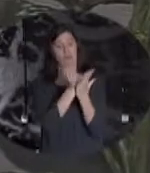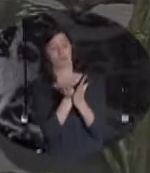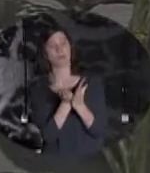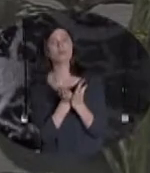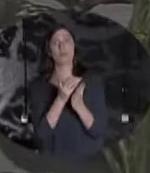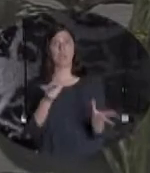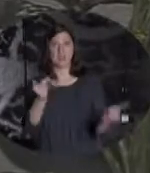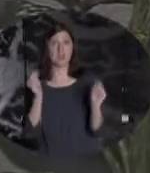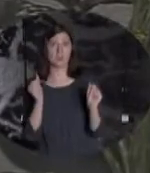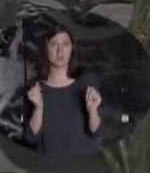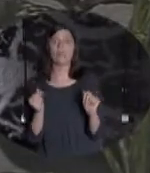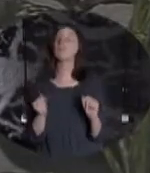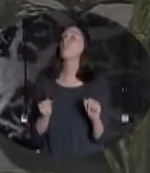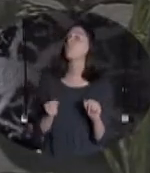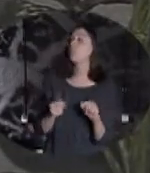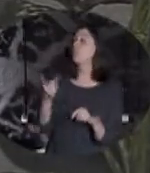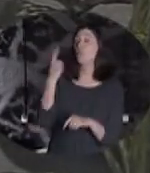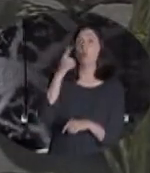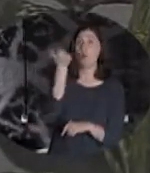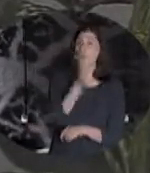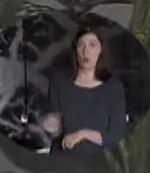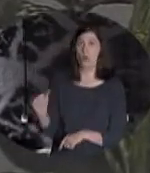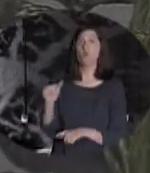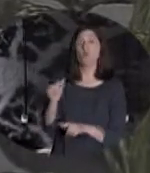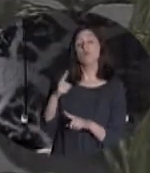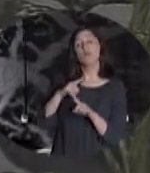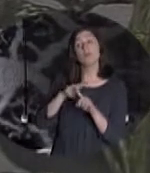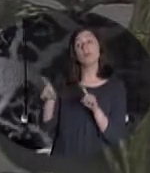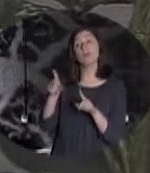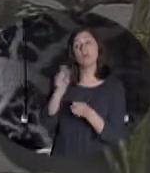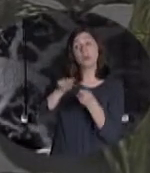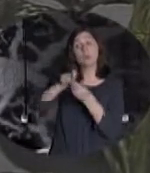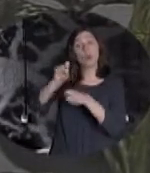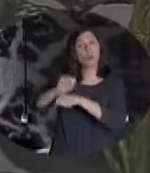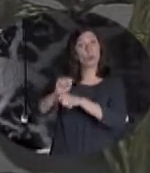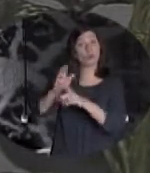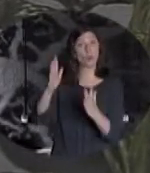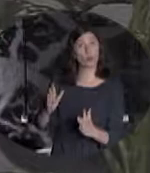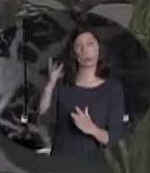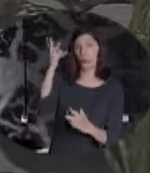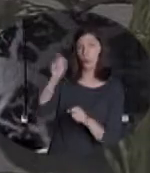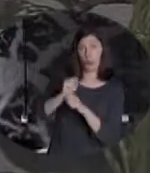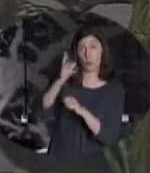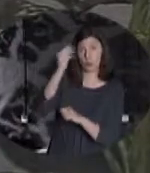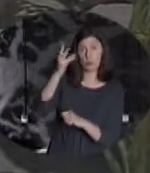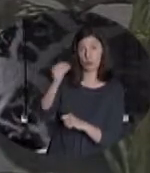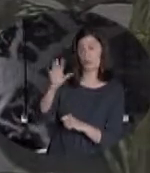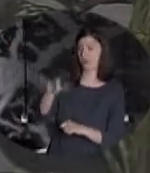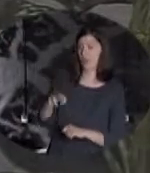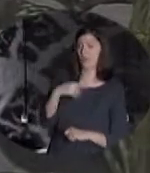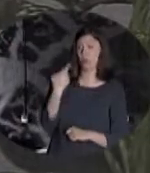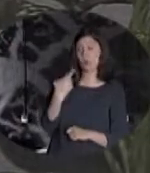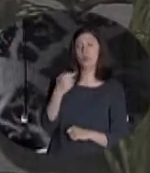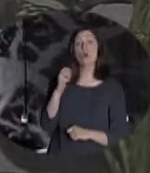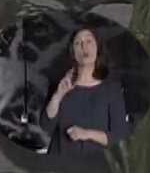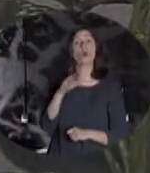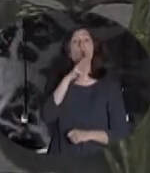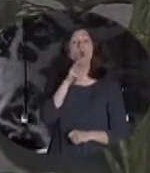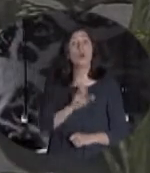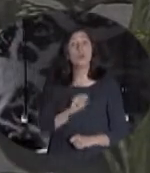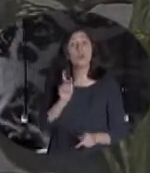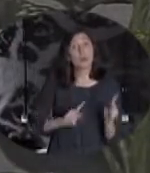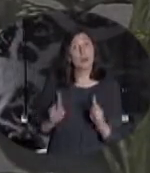but if you are working outside, like I'm sure a lot of contractors and roofers and that have to deal with that risk, and elderly people